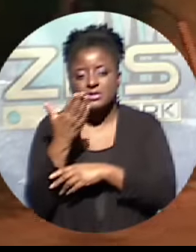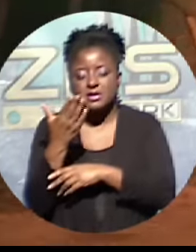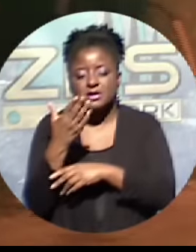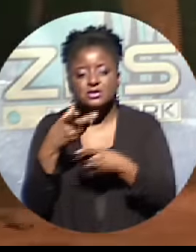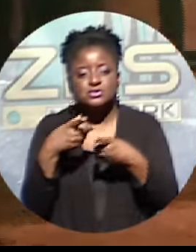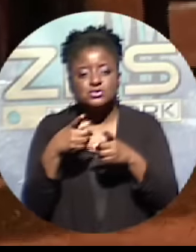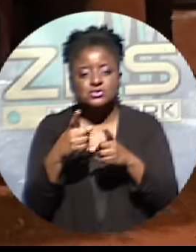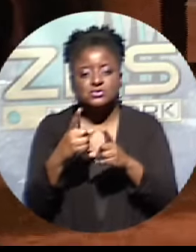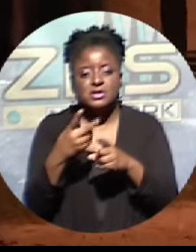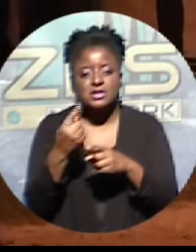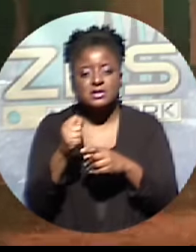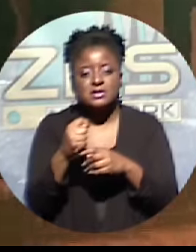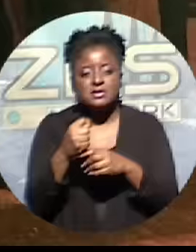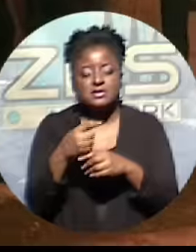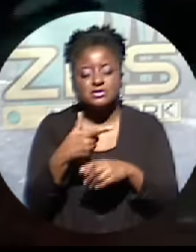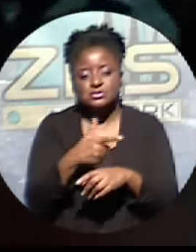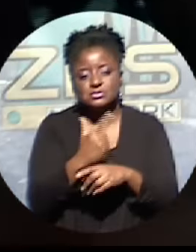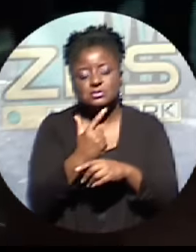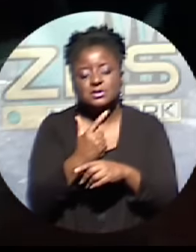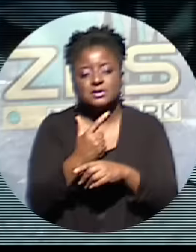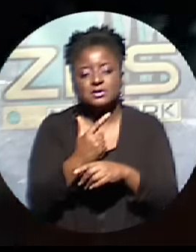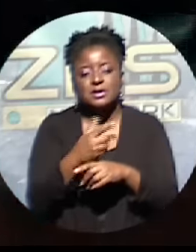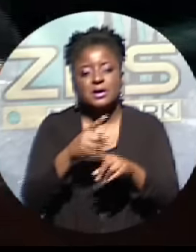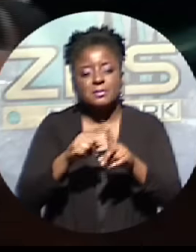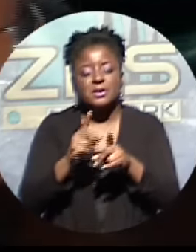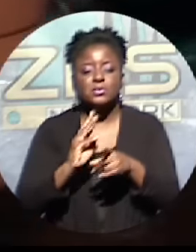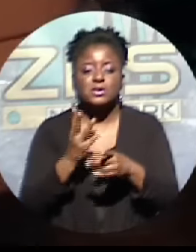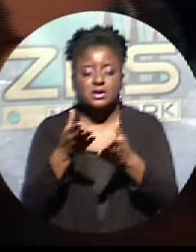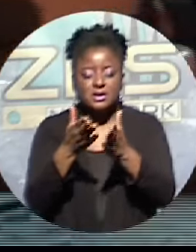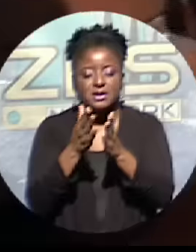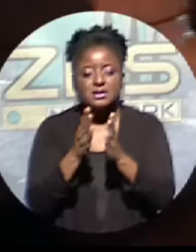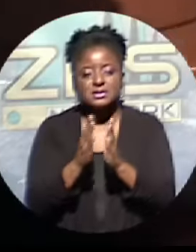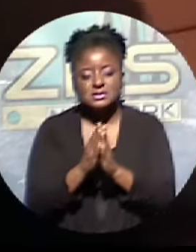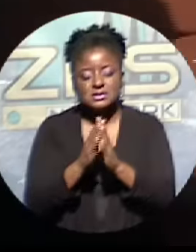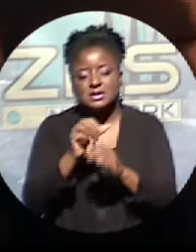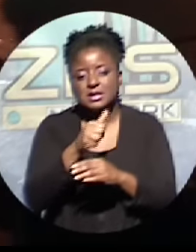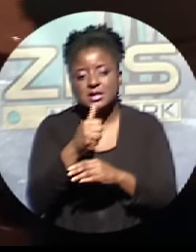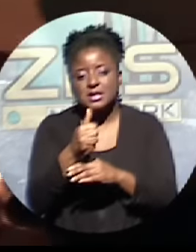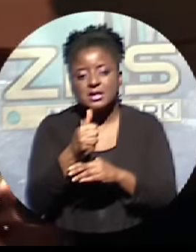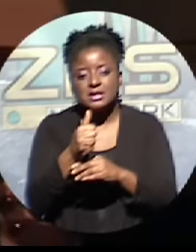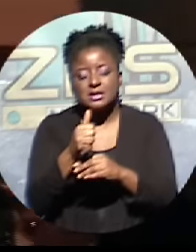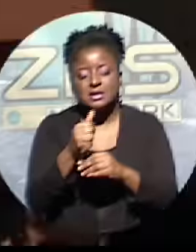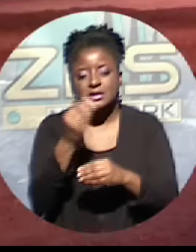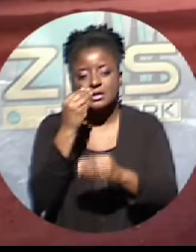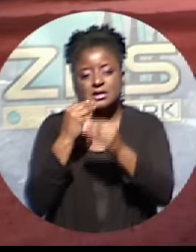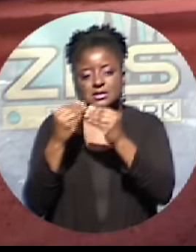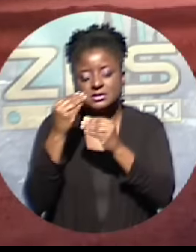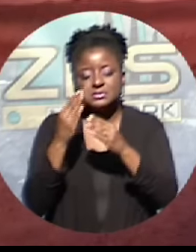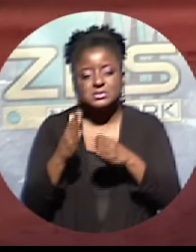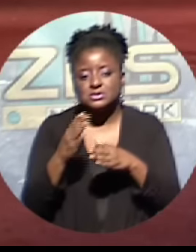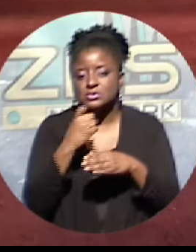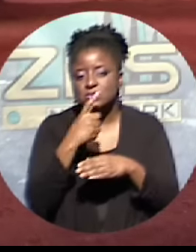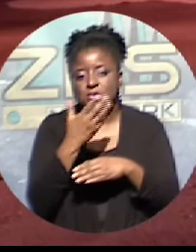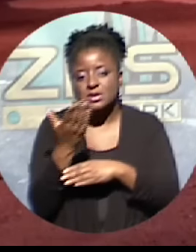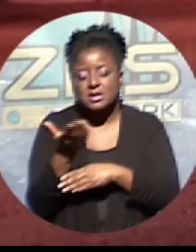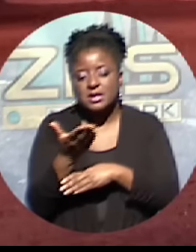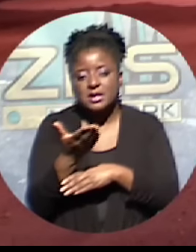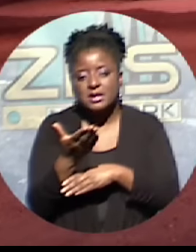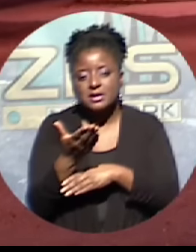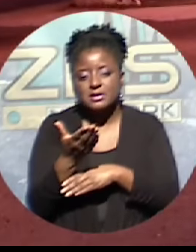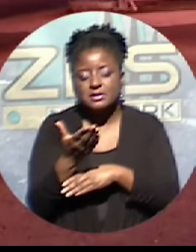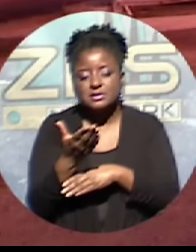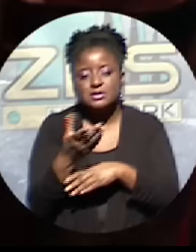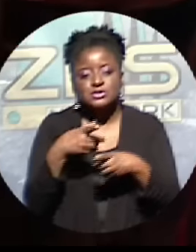time of the incident. But we are appealing to any customers who would have been here at this